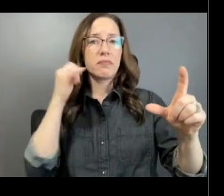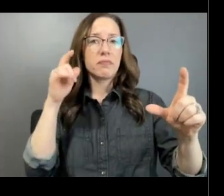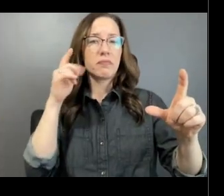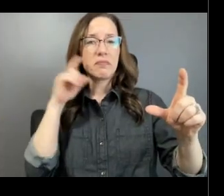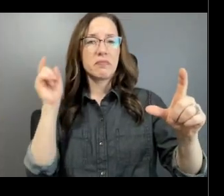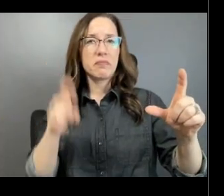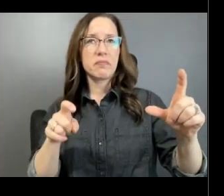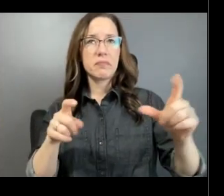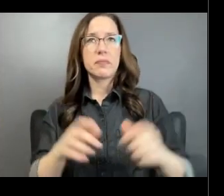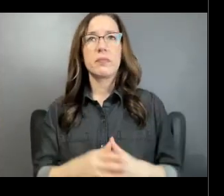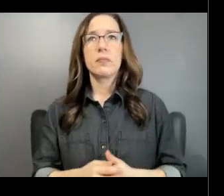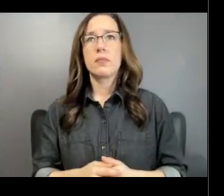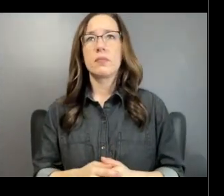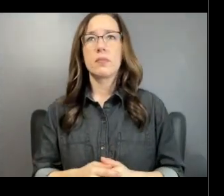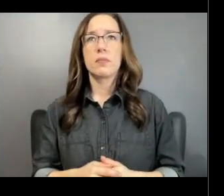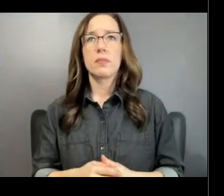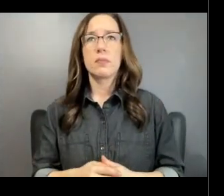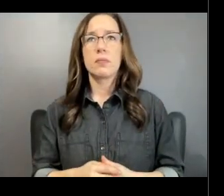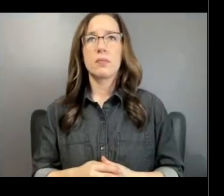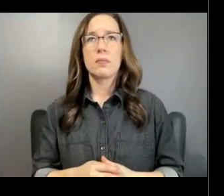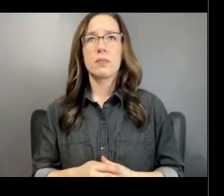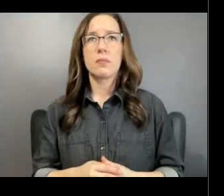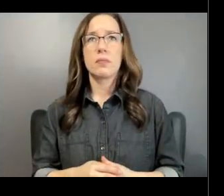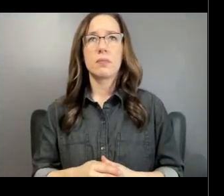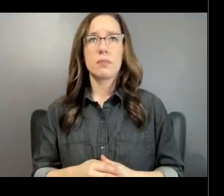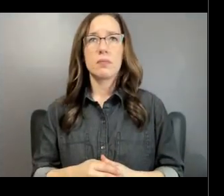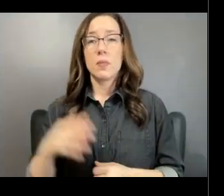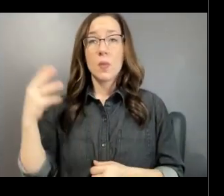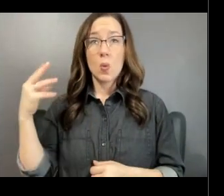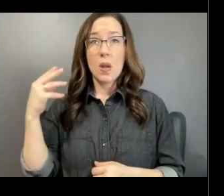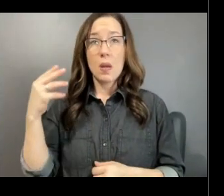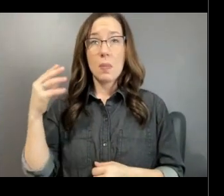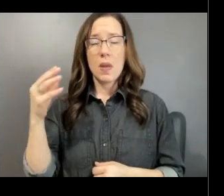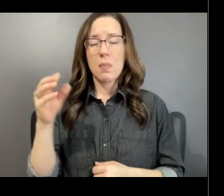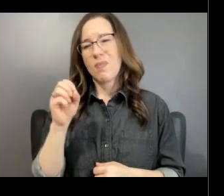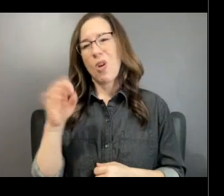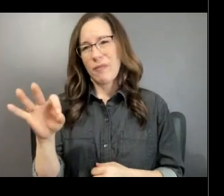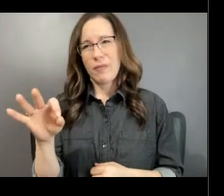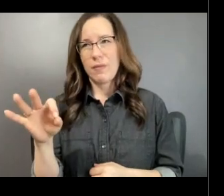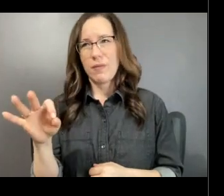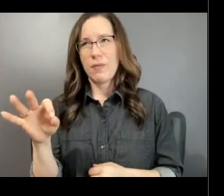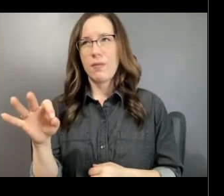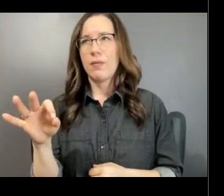on the screen. The webcam function should be disabled.